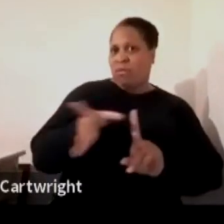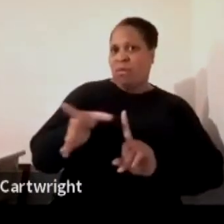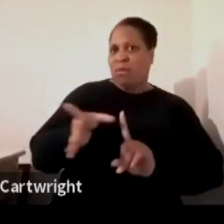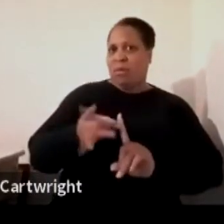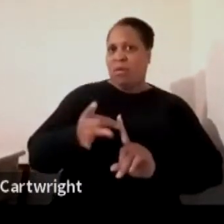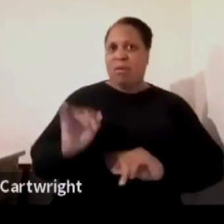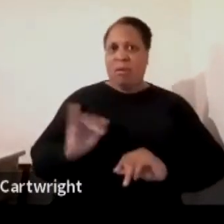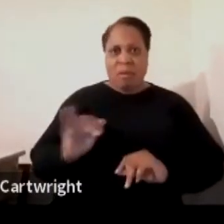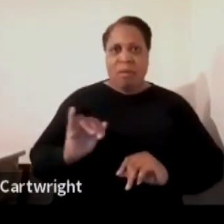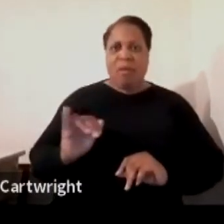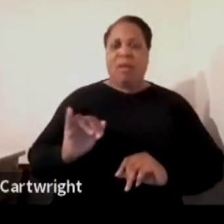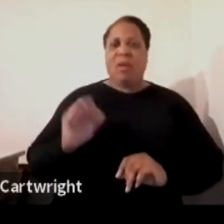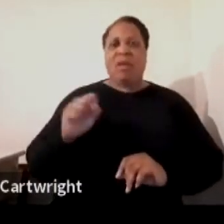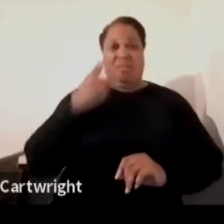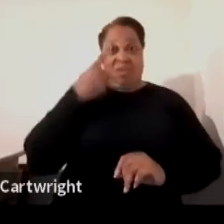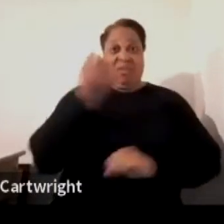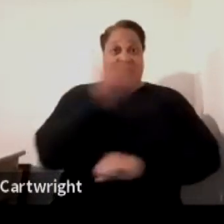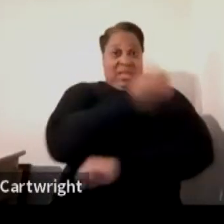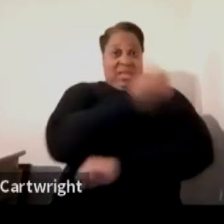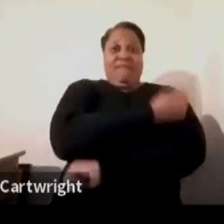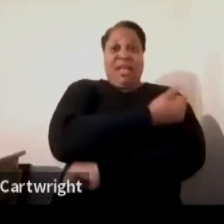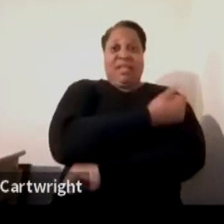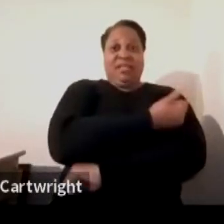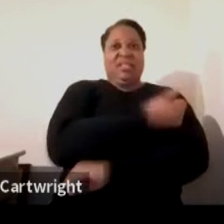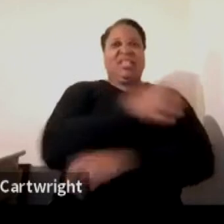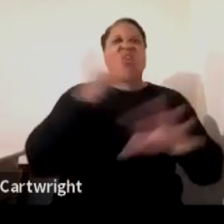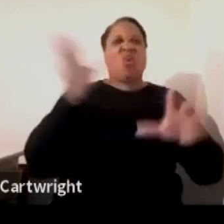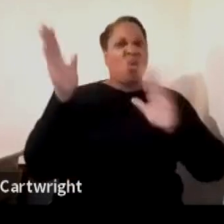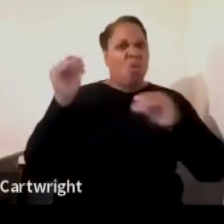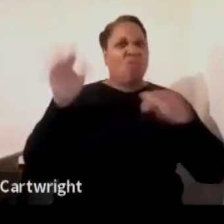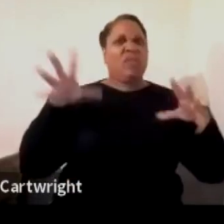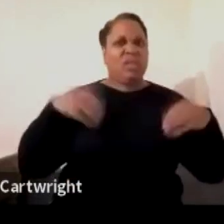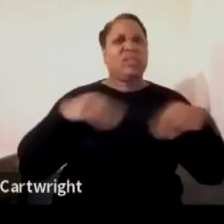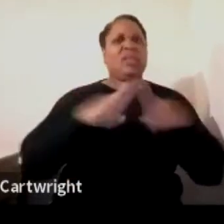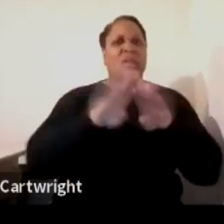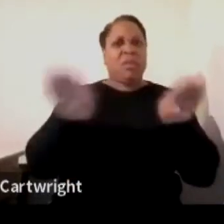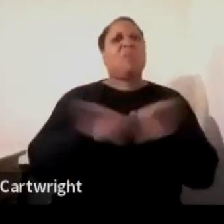acceptance of this vaccination by Bermudians. Thank you.